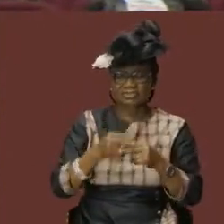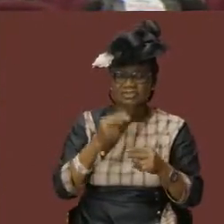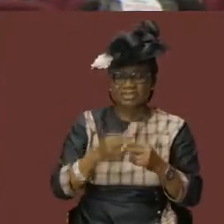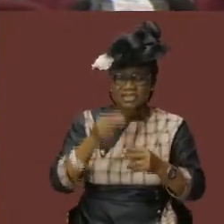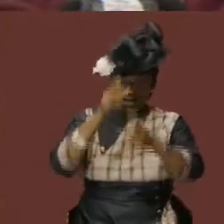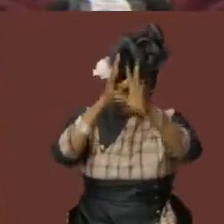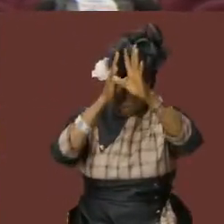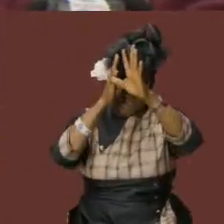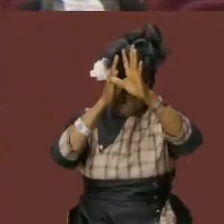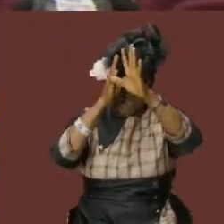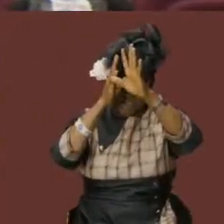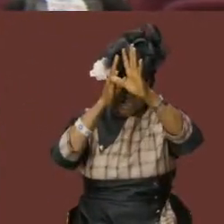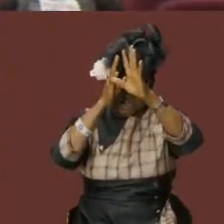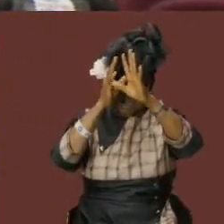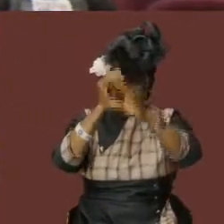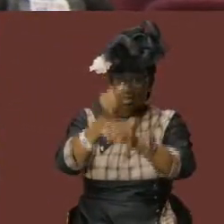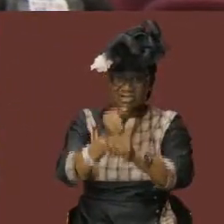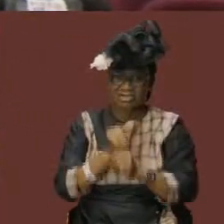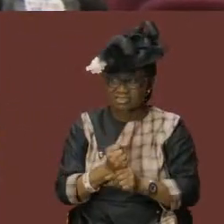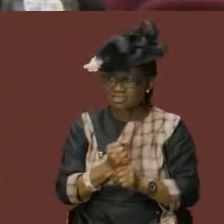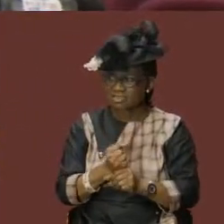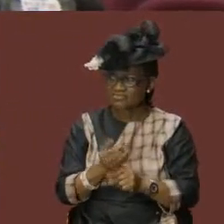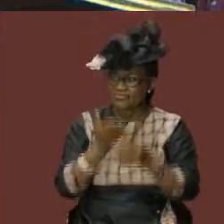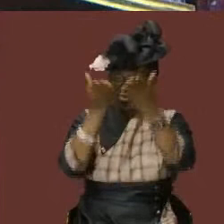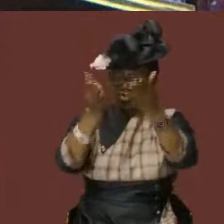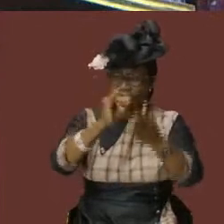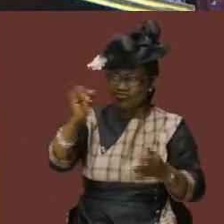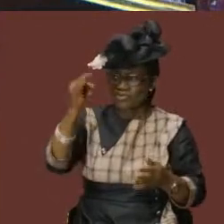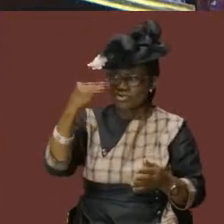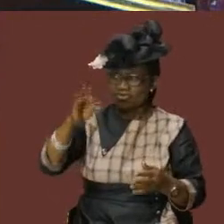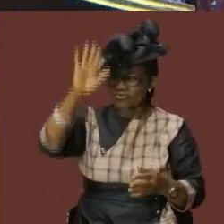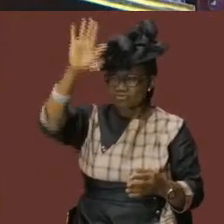Father, receive the offerings of your children.